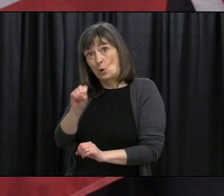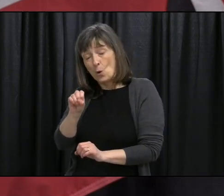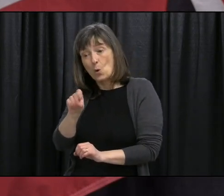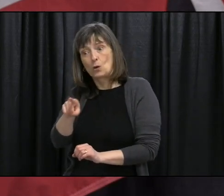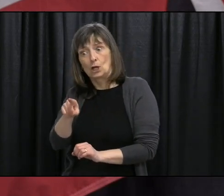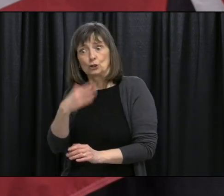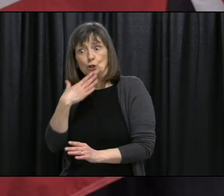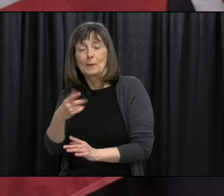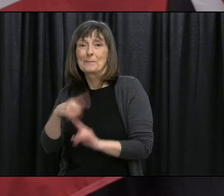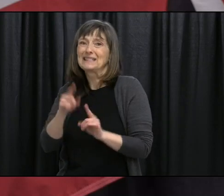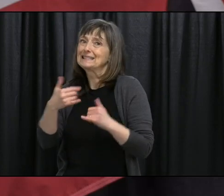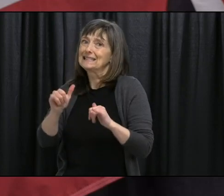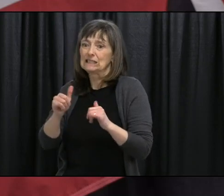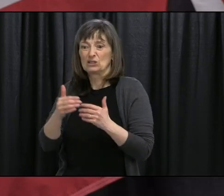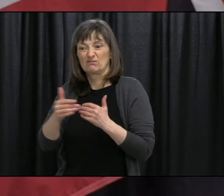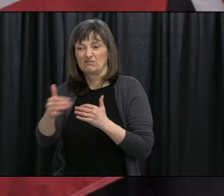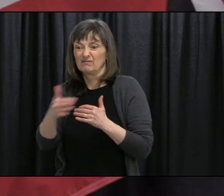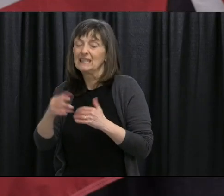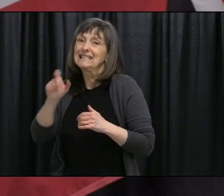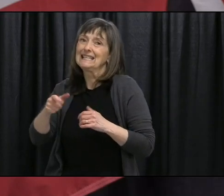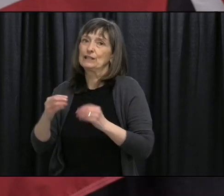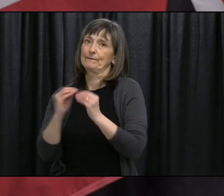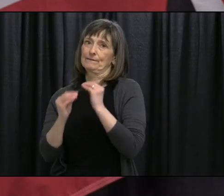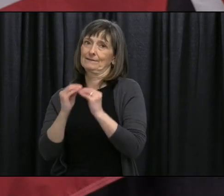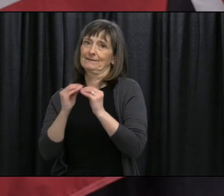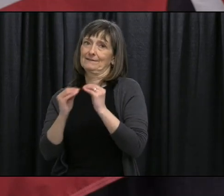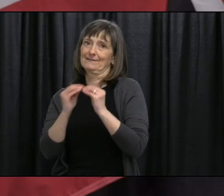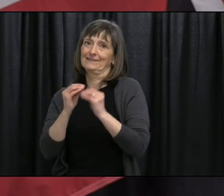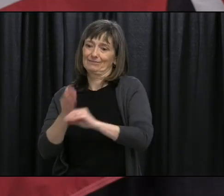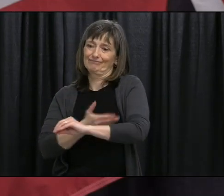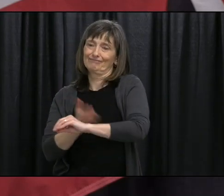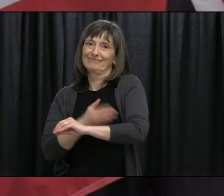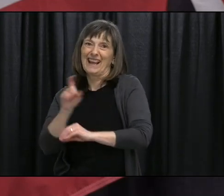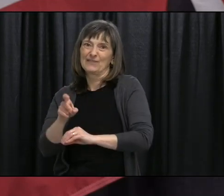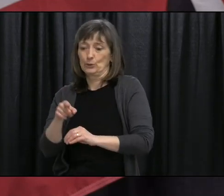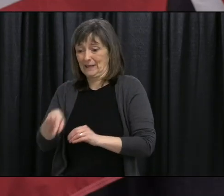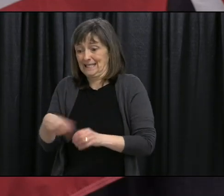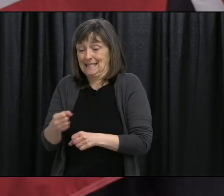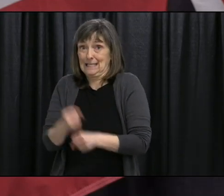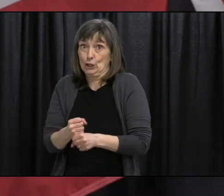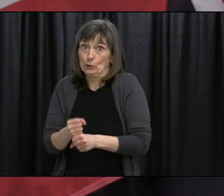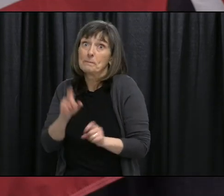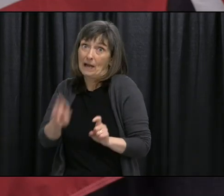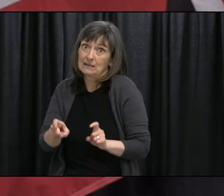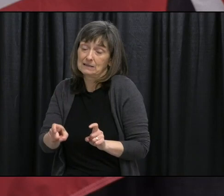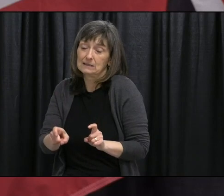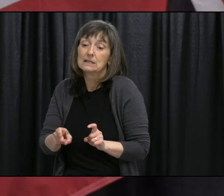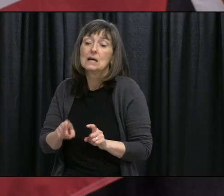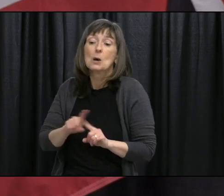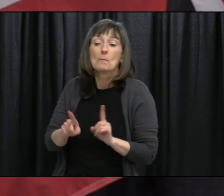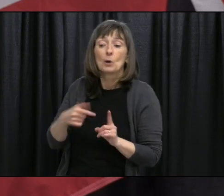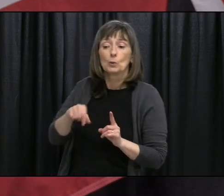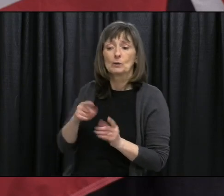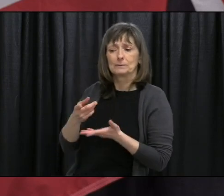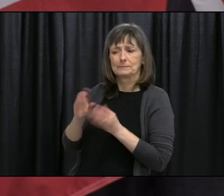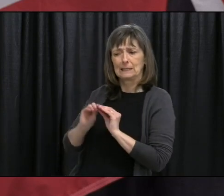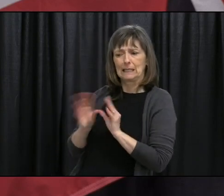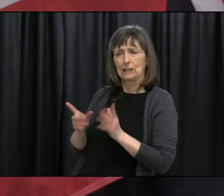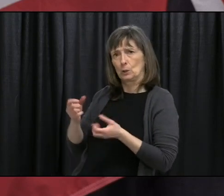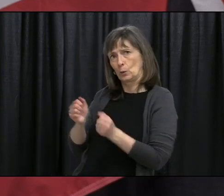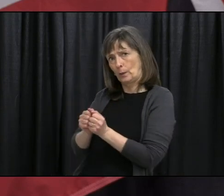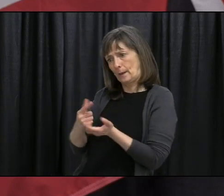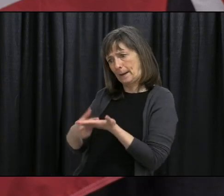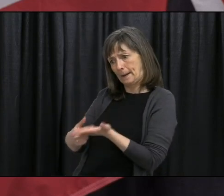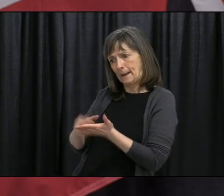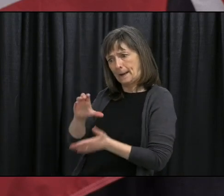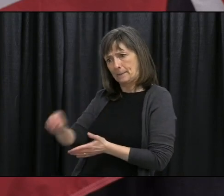have to come offline anyway over the next year or so. So making sure, but for us, we just want to make sure we have a real good understanding, and we will do